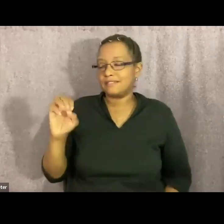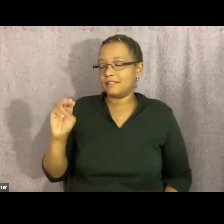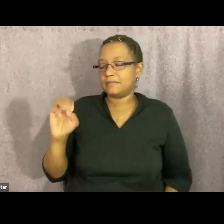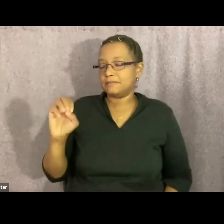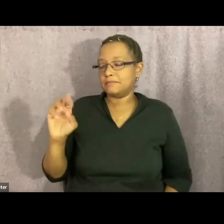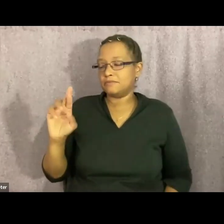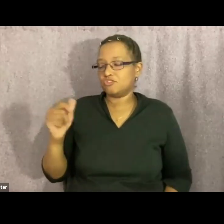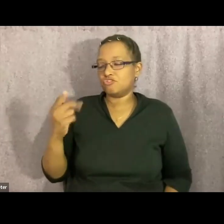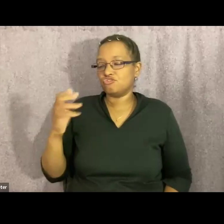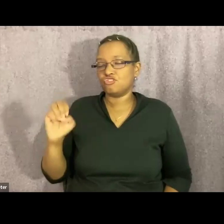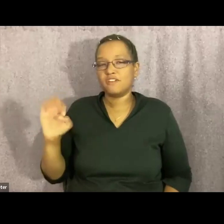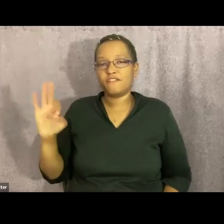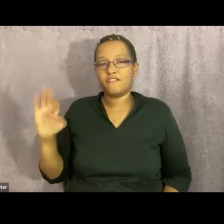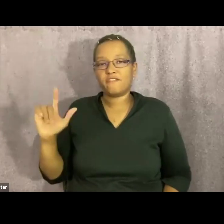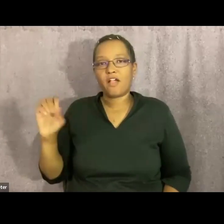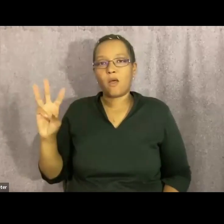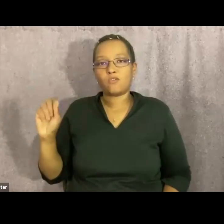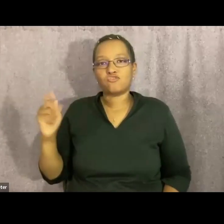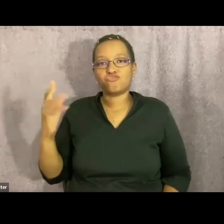Program.